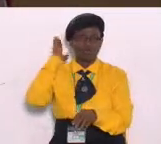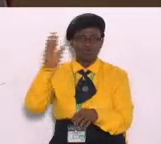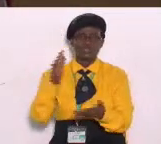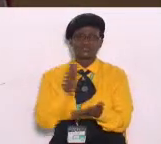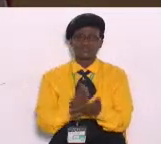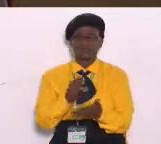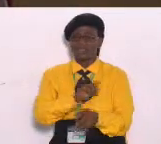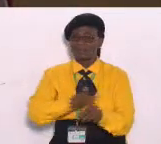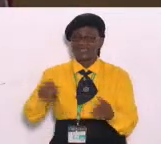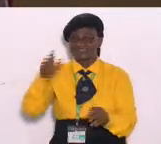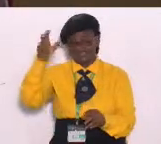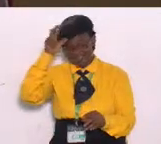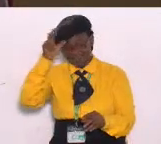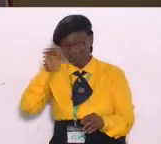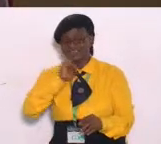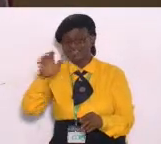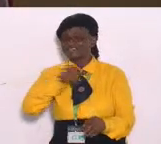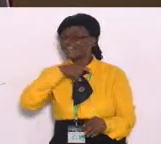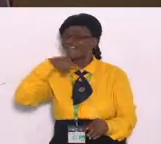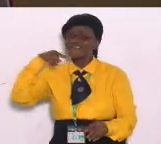But the devil is a liar.